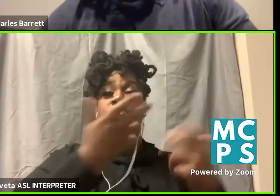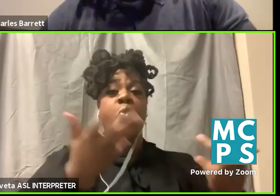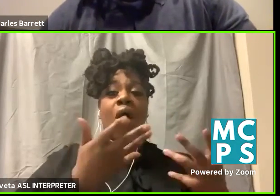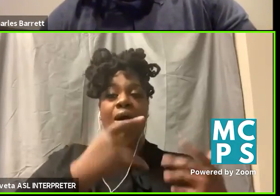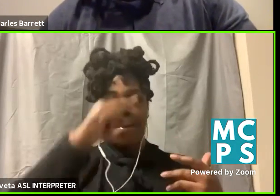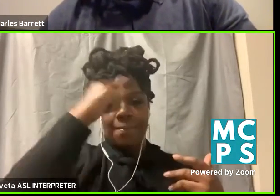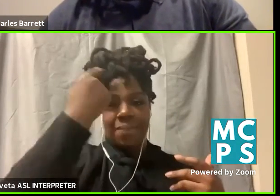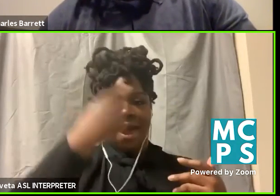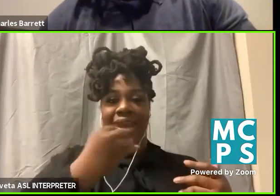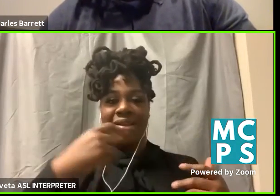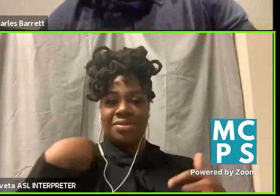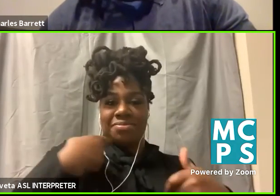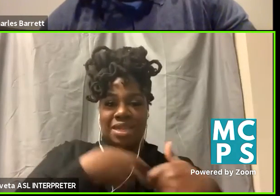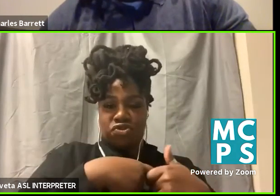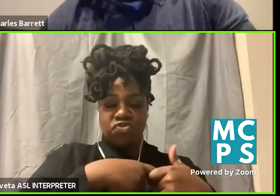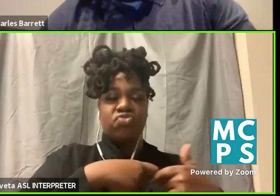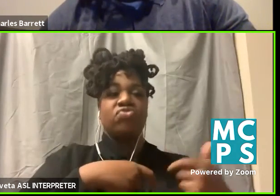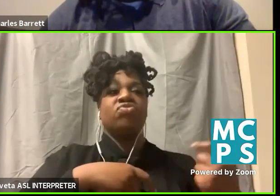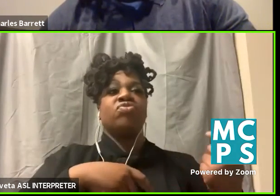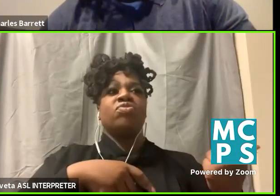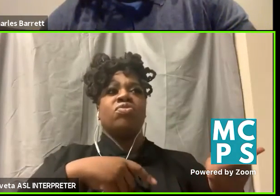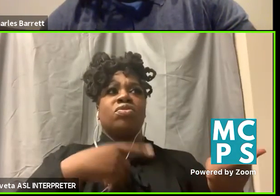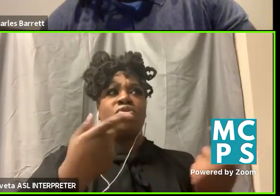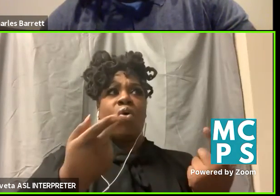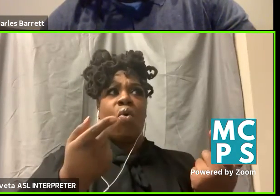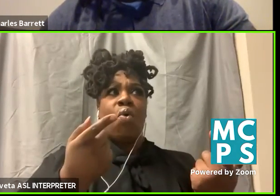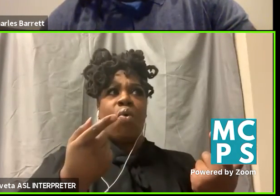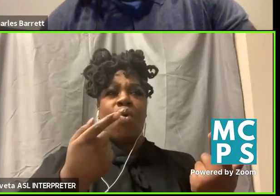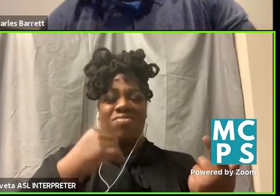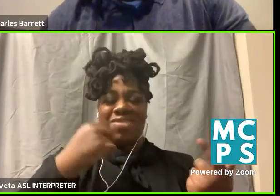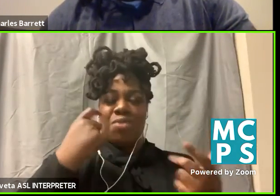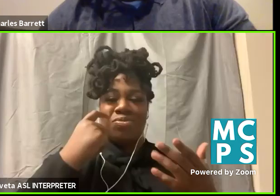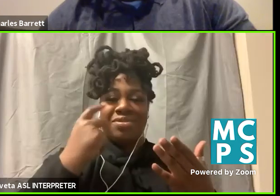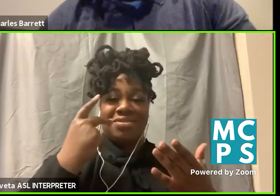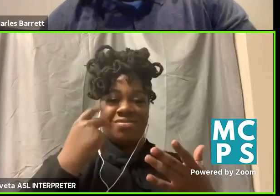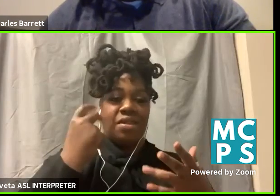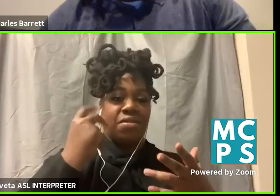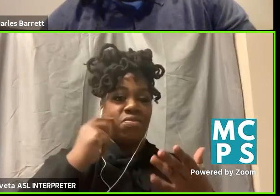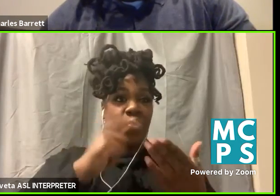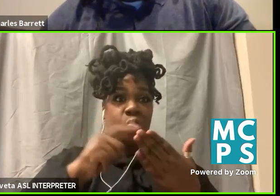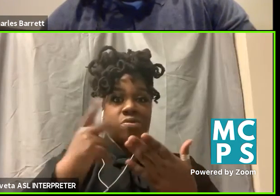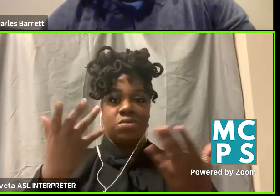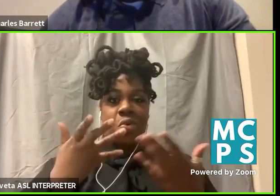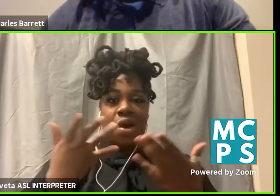so they would see, especially because all of a sudden they had disproportionality too, because the